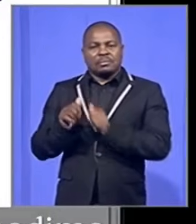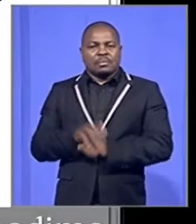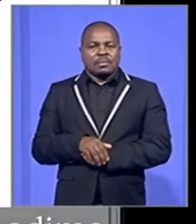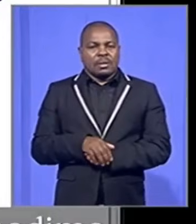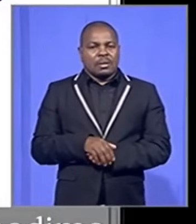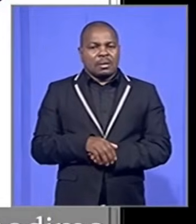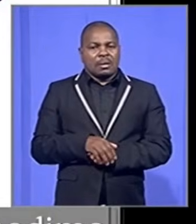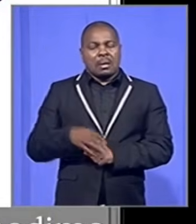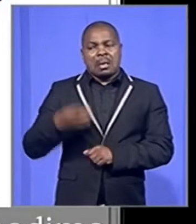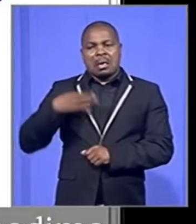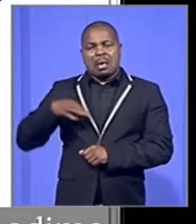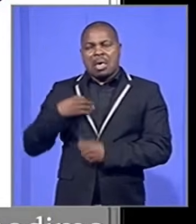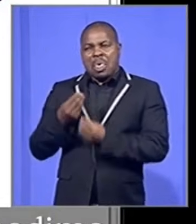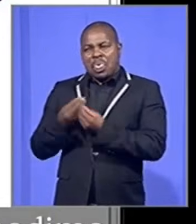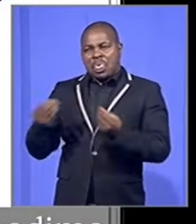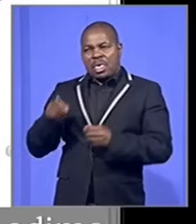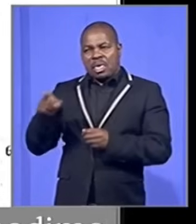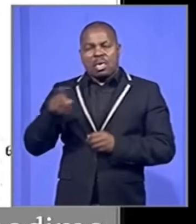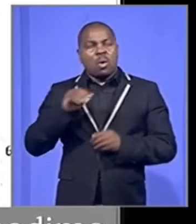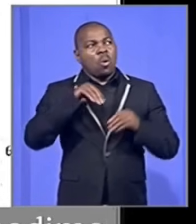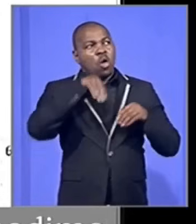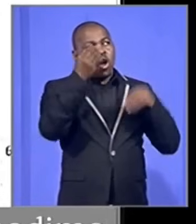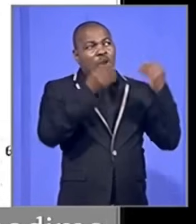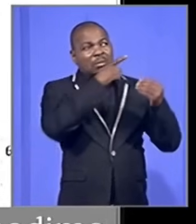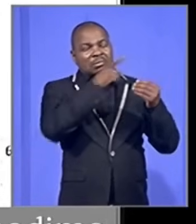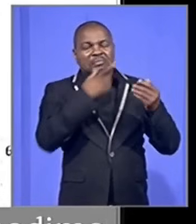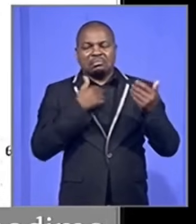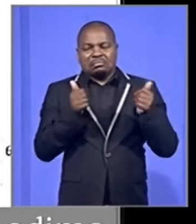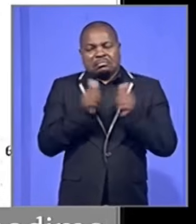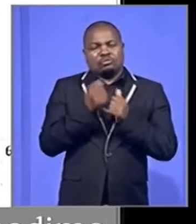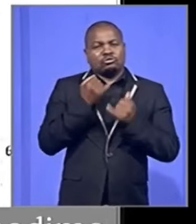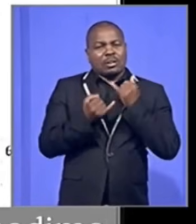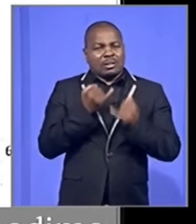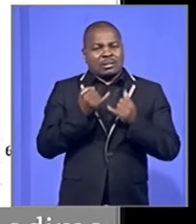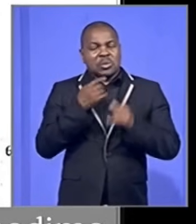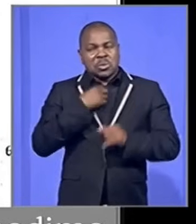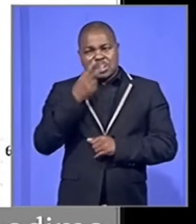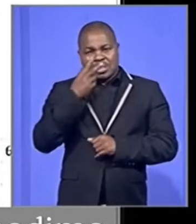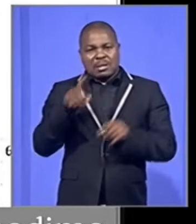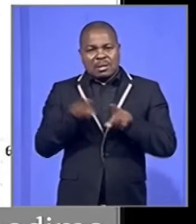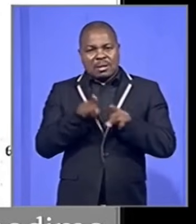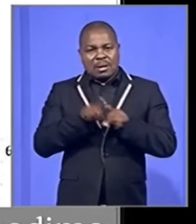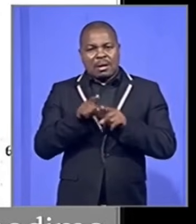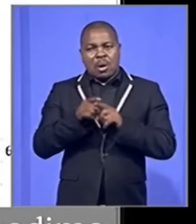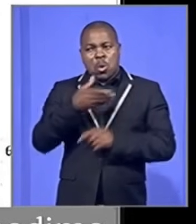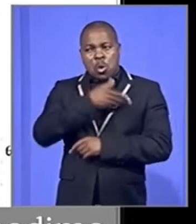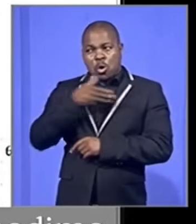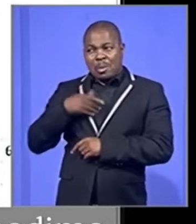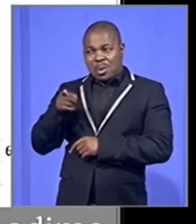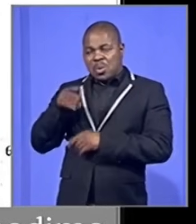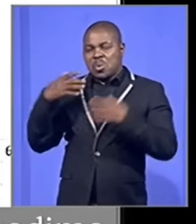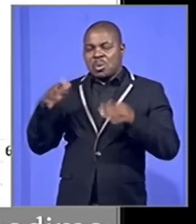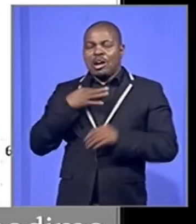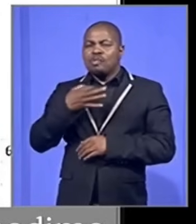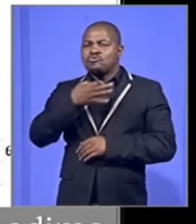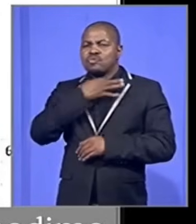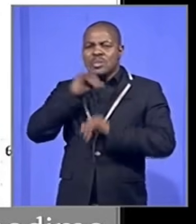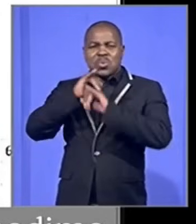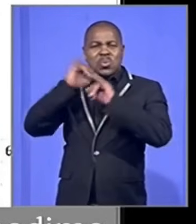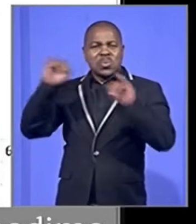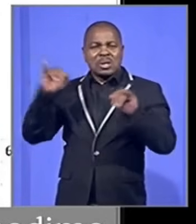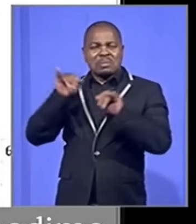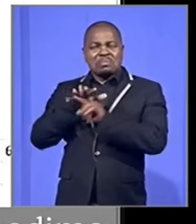sexual contact with older people. You can see along the way that females have higher risk of HIV